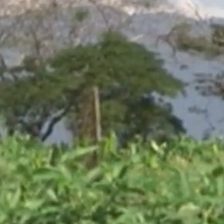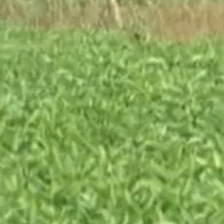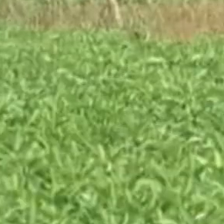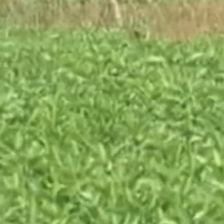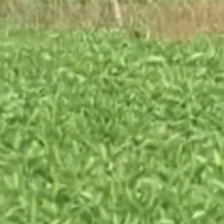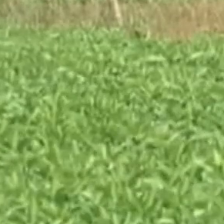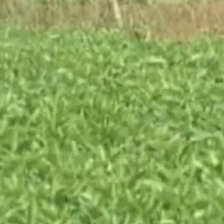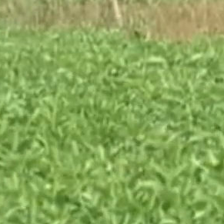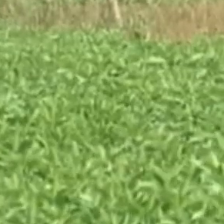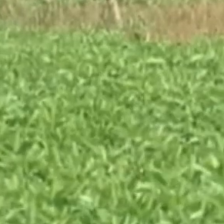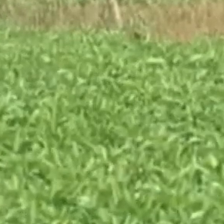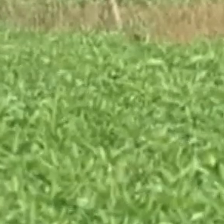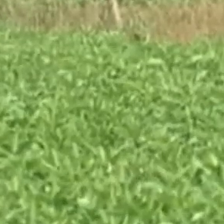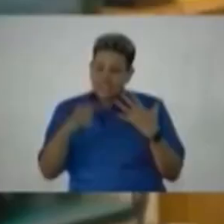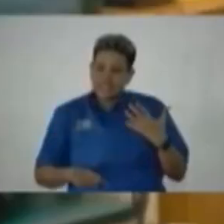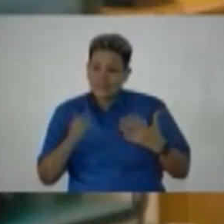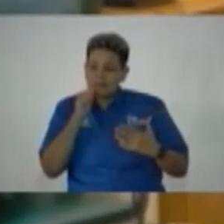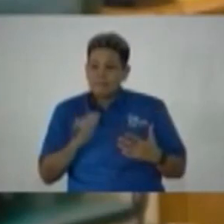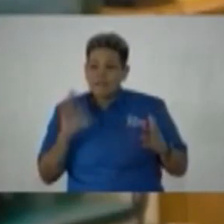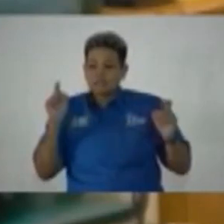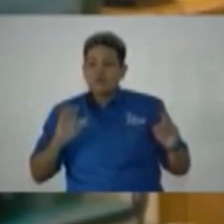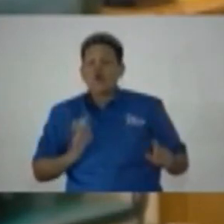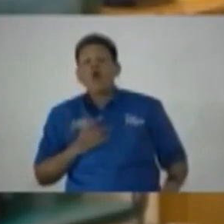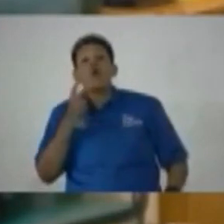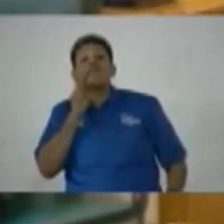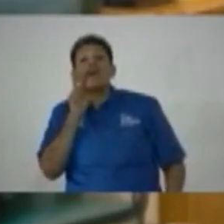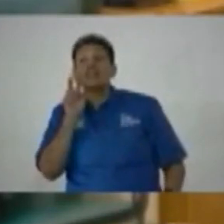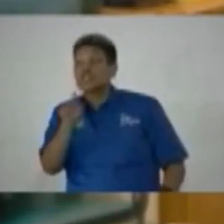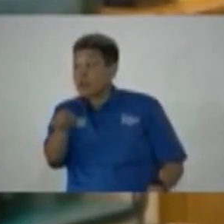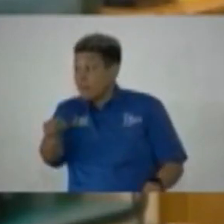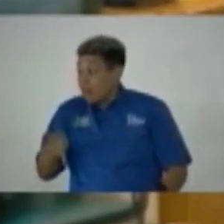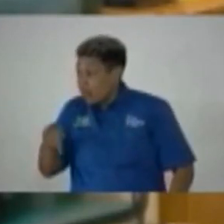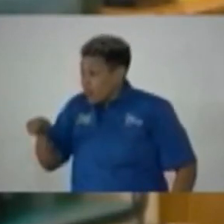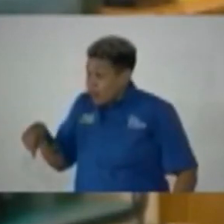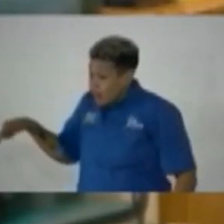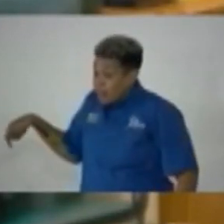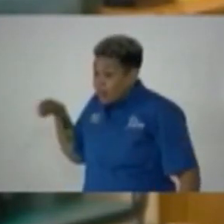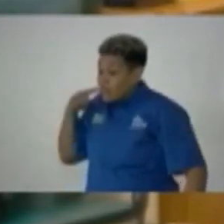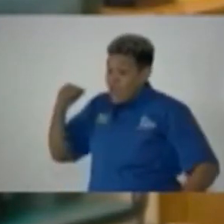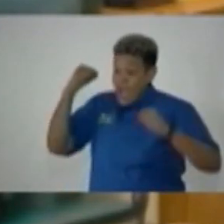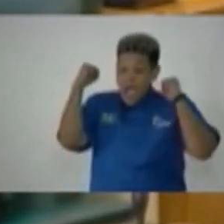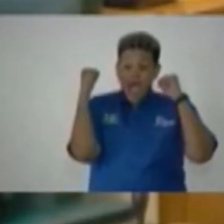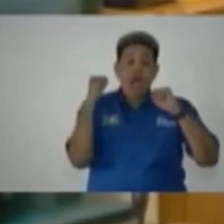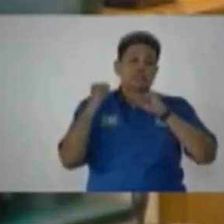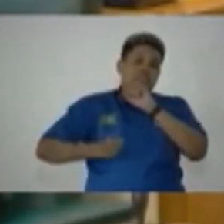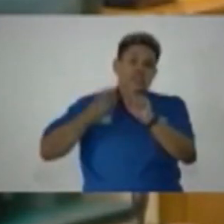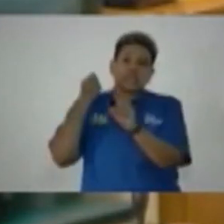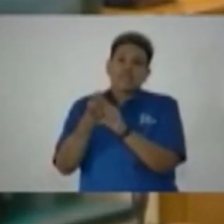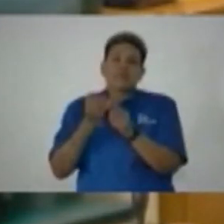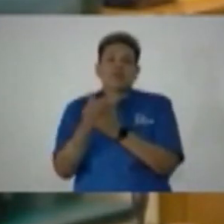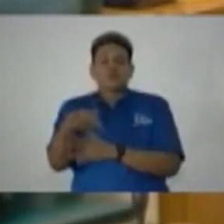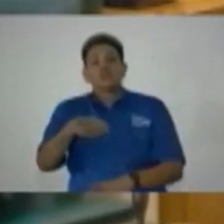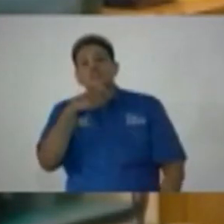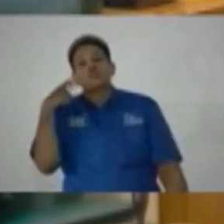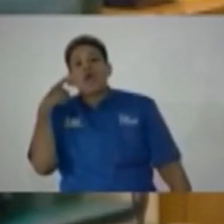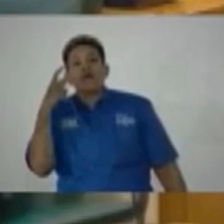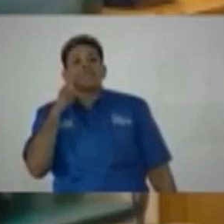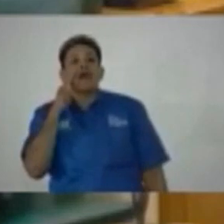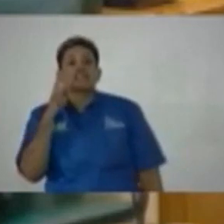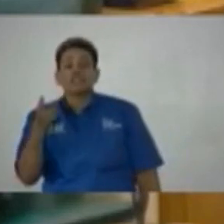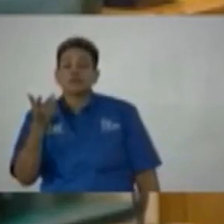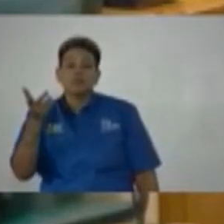million to provide vegetable seeds. Our vegetable lines have been the hardest hit by this drought. Whether